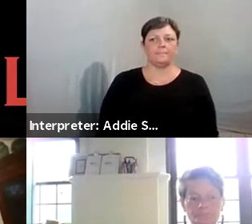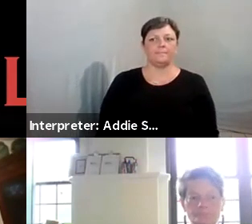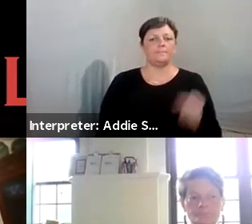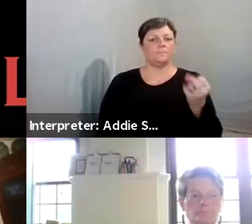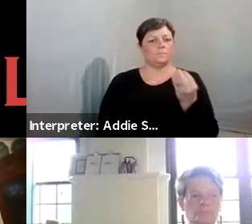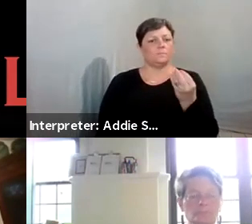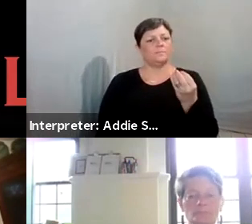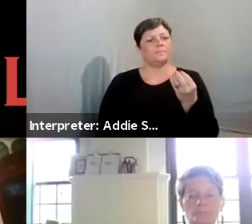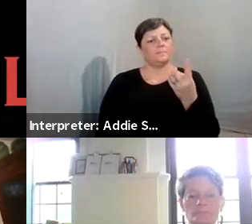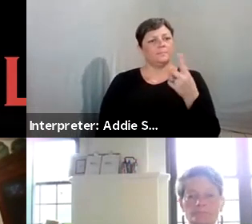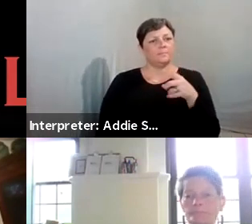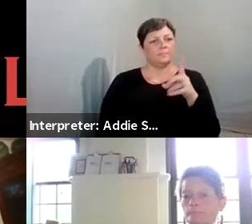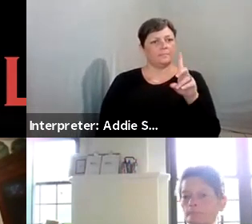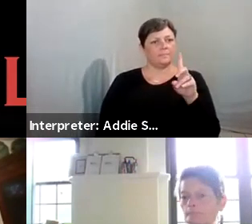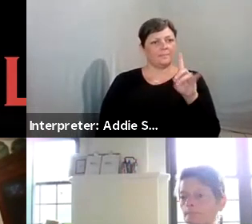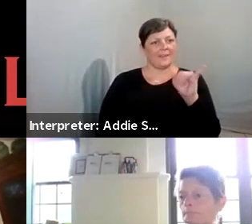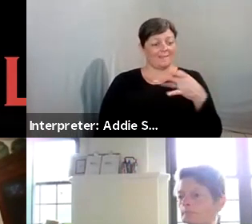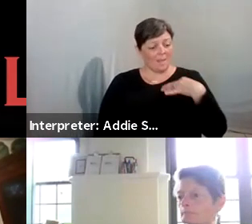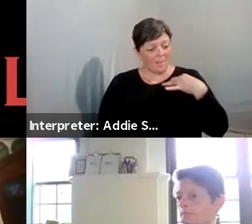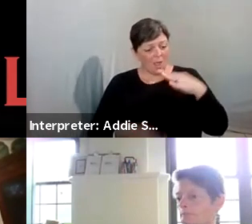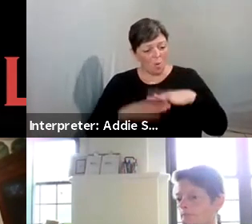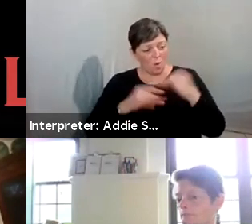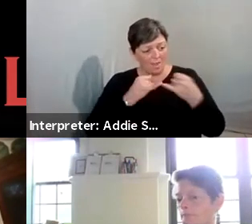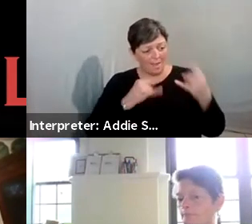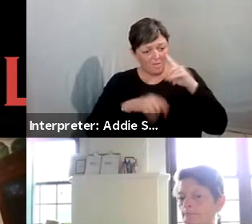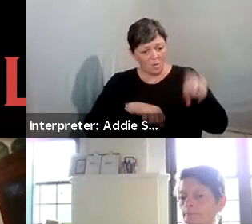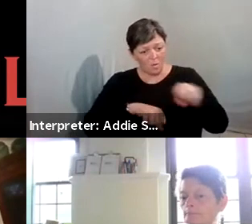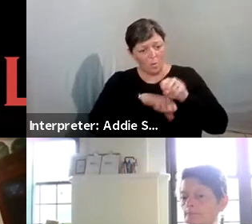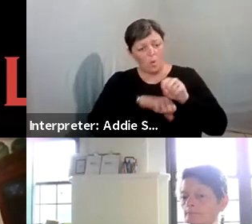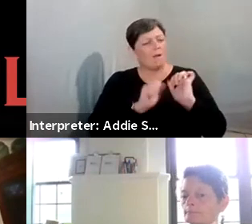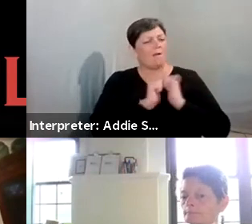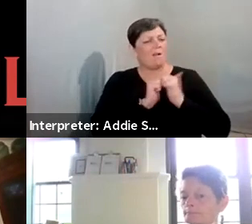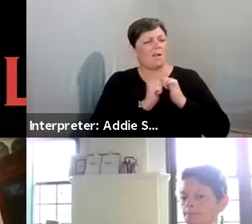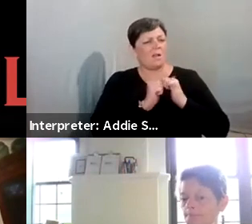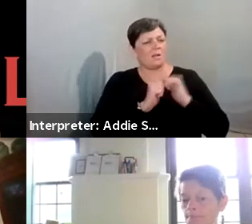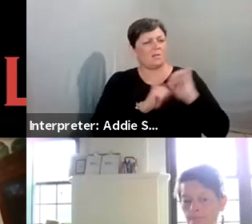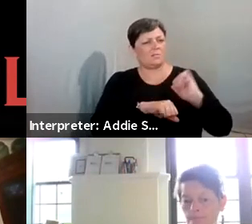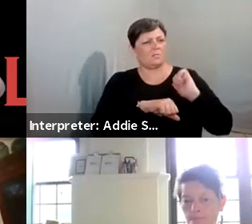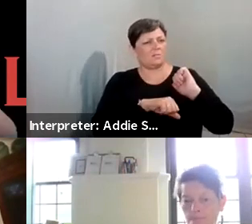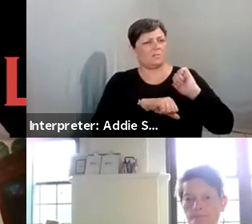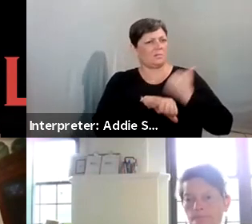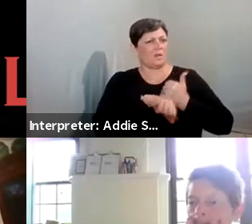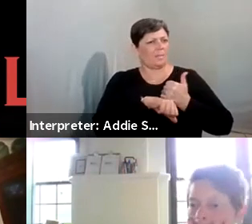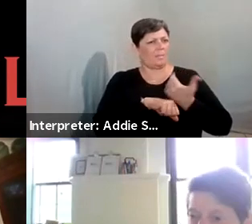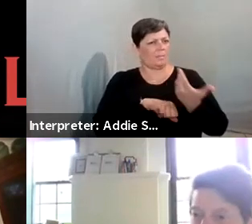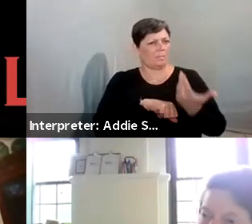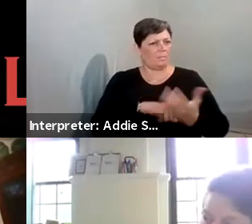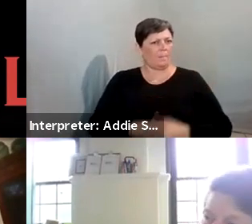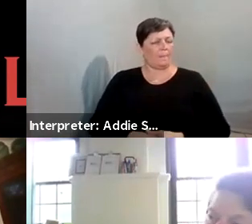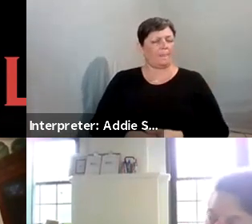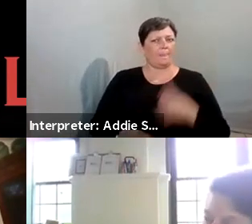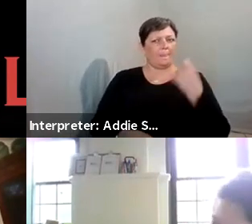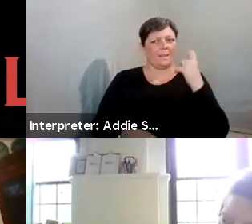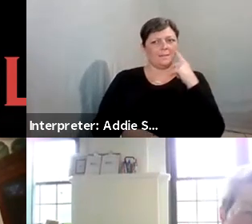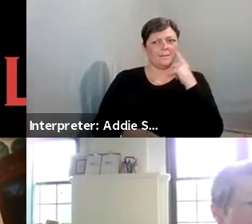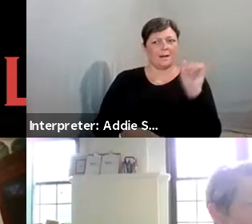So do they have to apply online to make that appointment, or what's that process like? Because it sounds